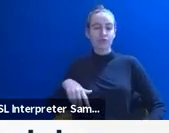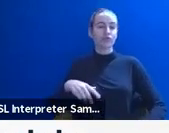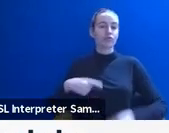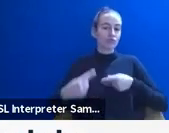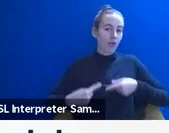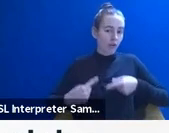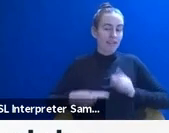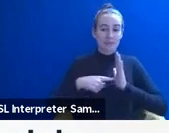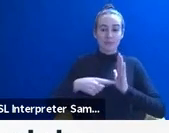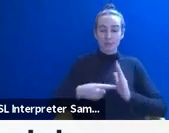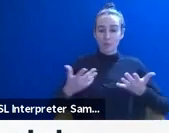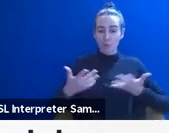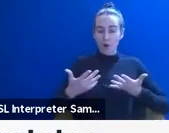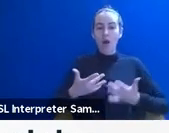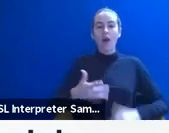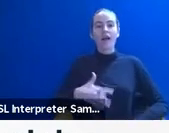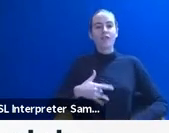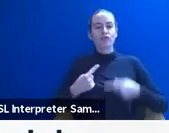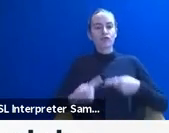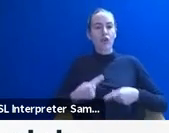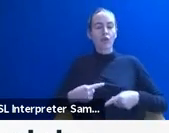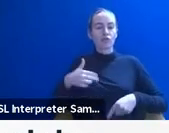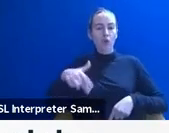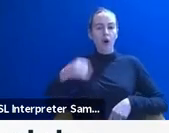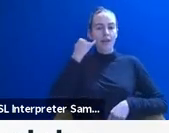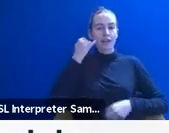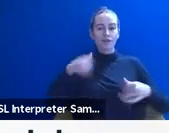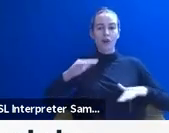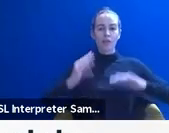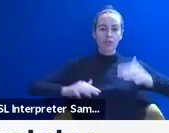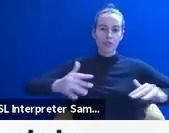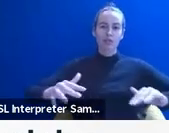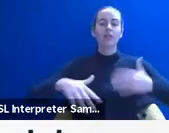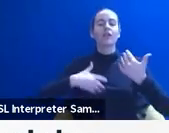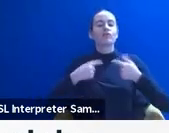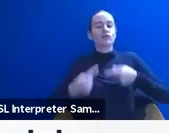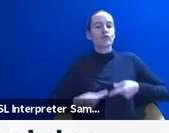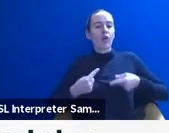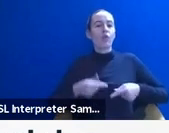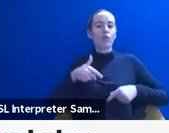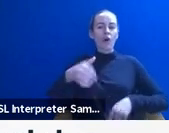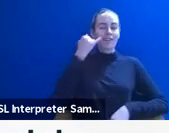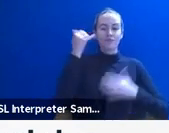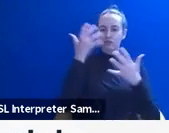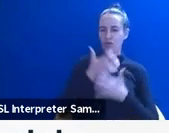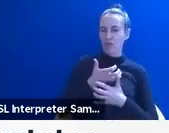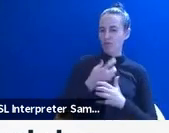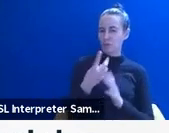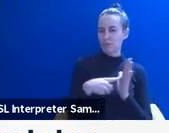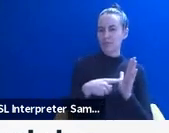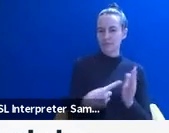balance symptoms would be difficulty walking on uneven surfaces or difficulty walking in the dark.